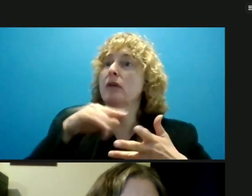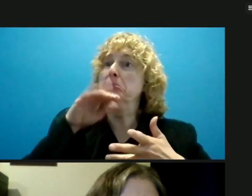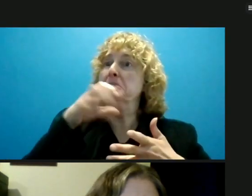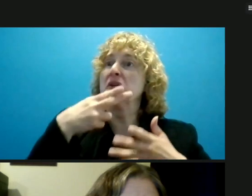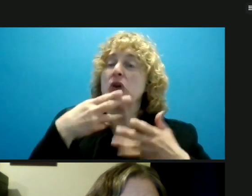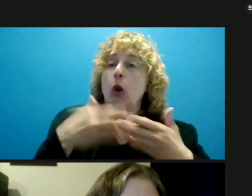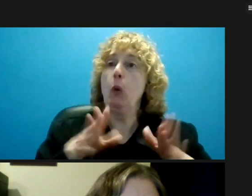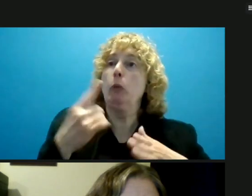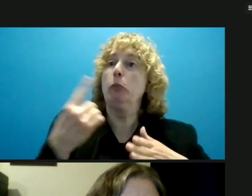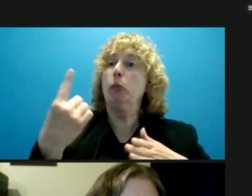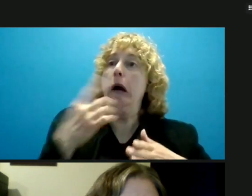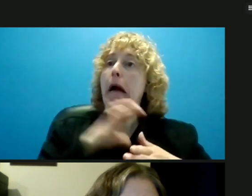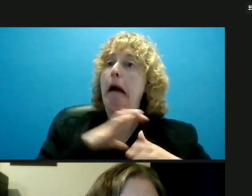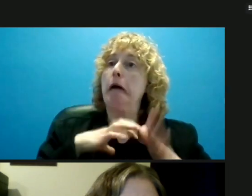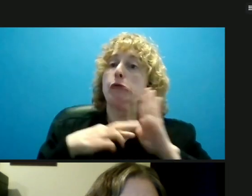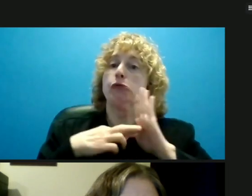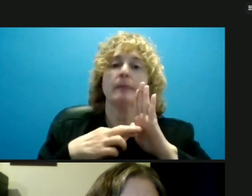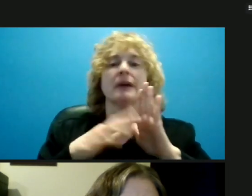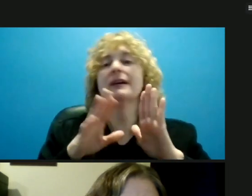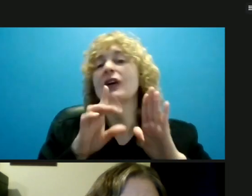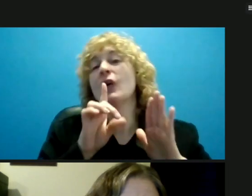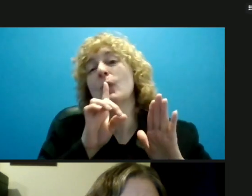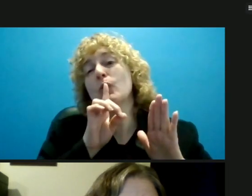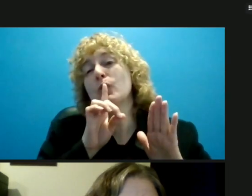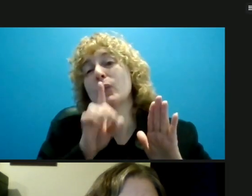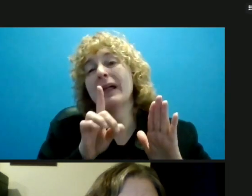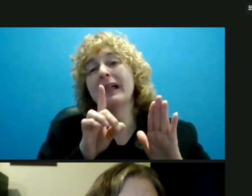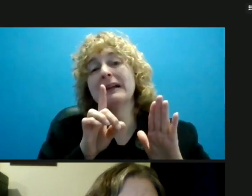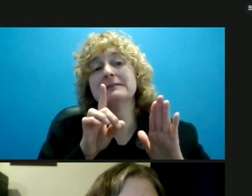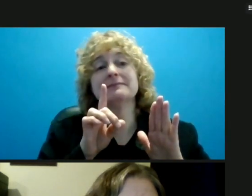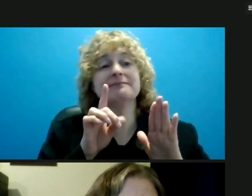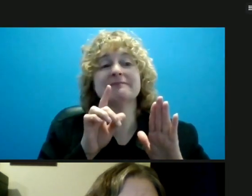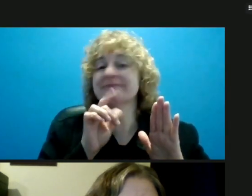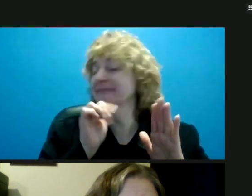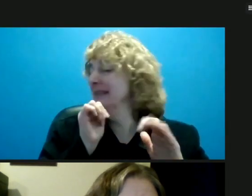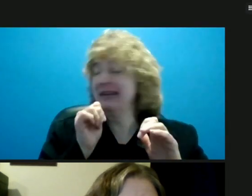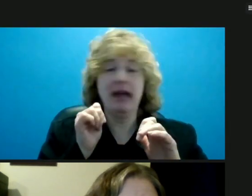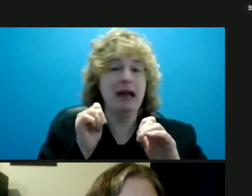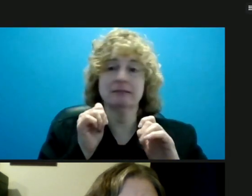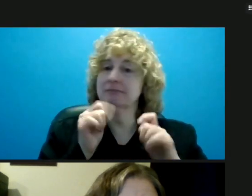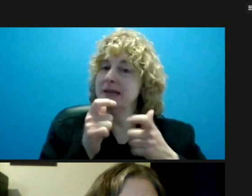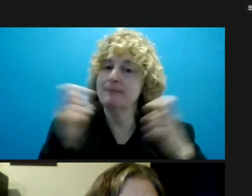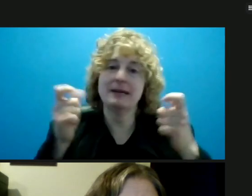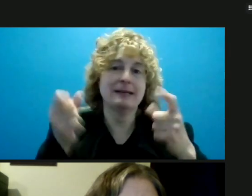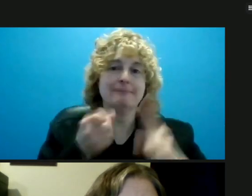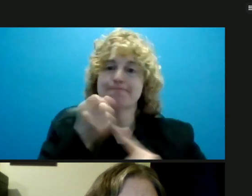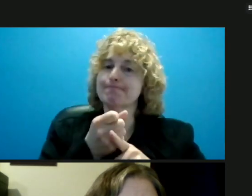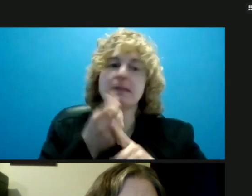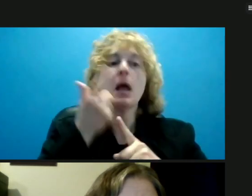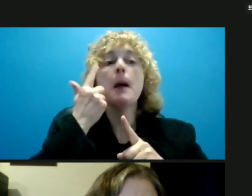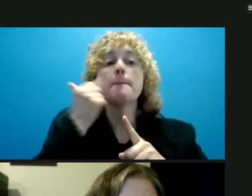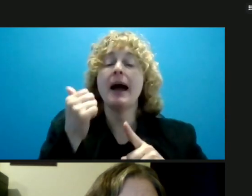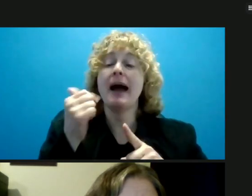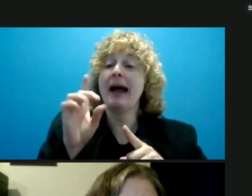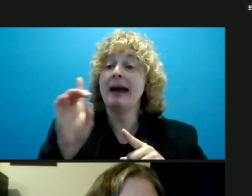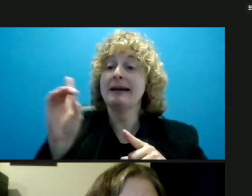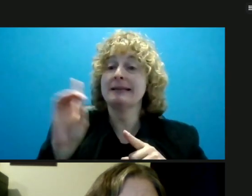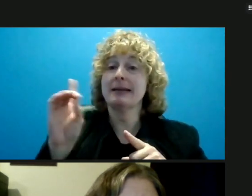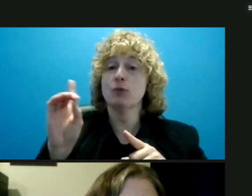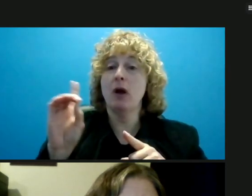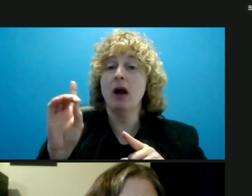practical and objective is not a big deal. Number one, because the Democratic majority is a